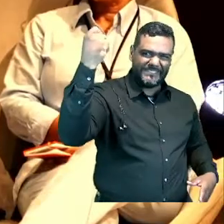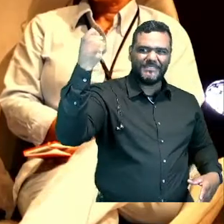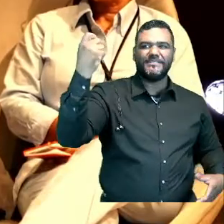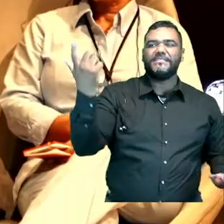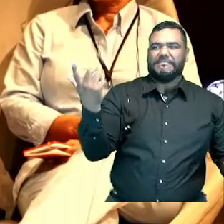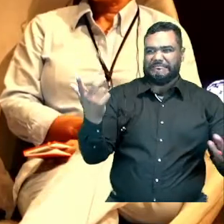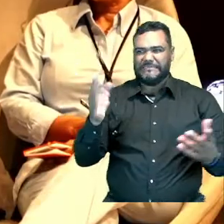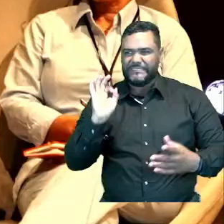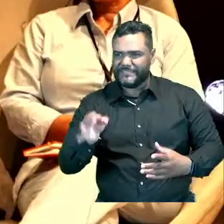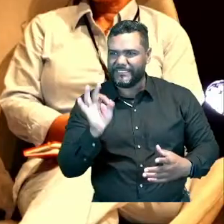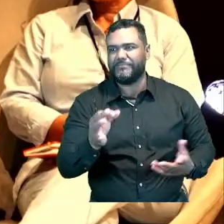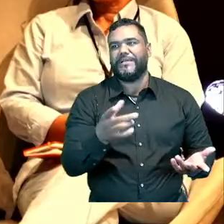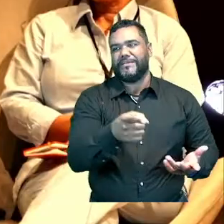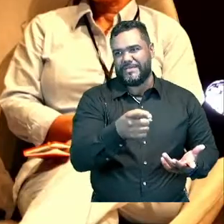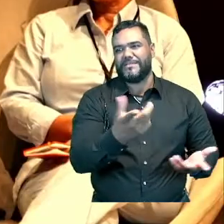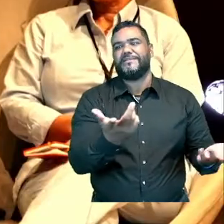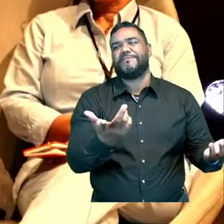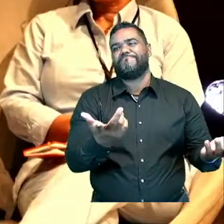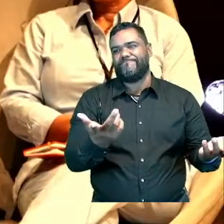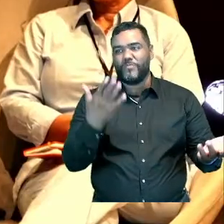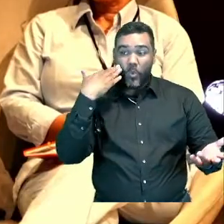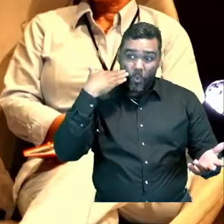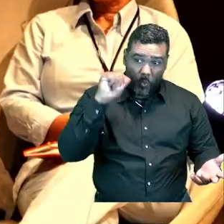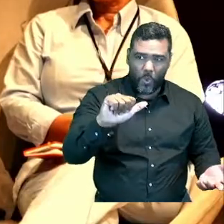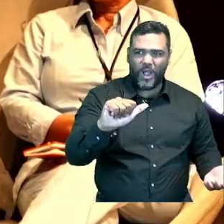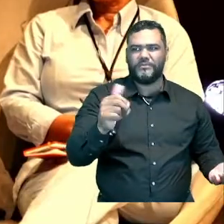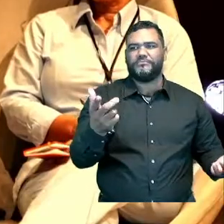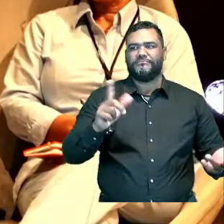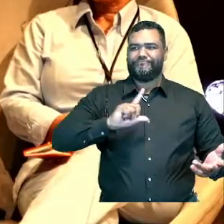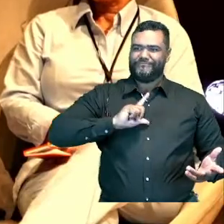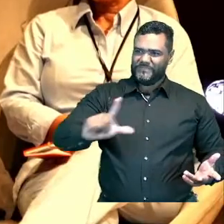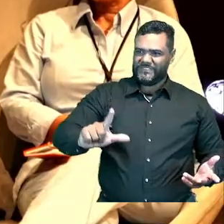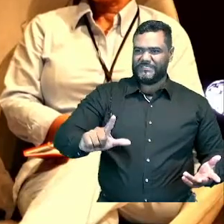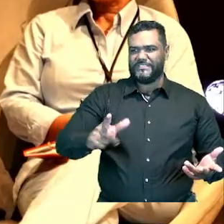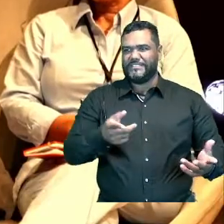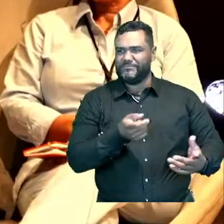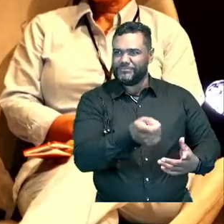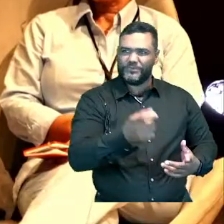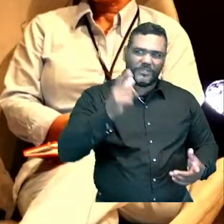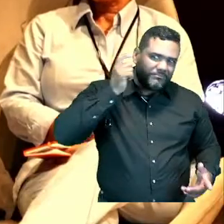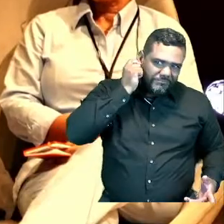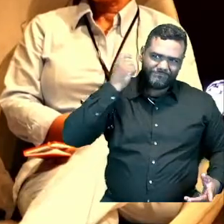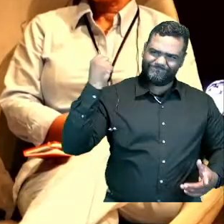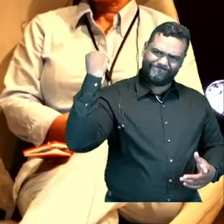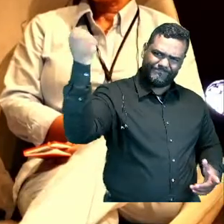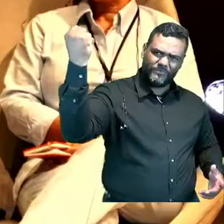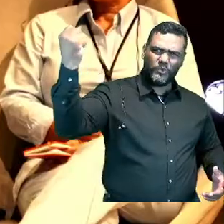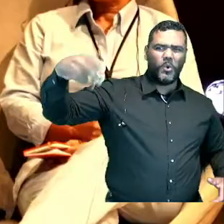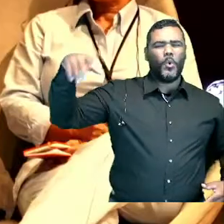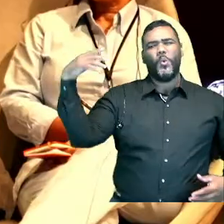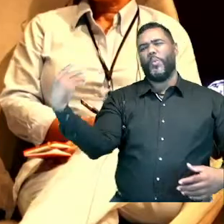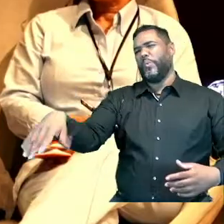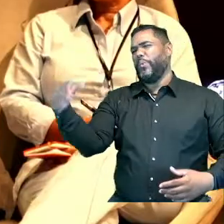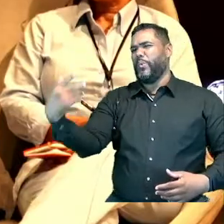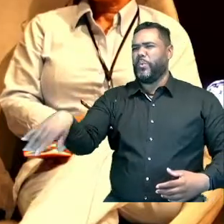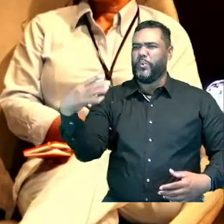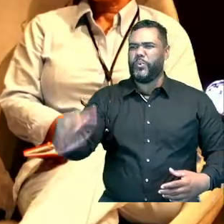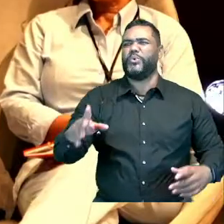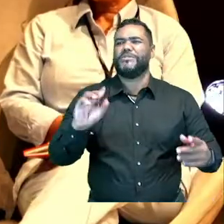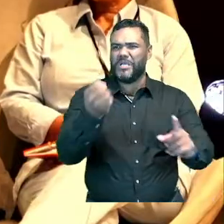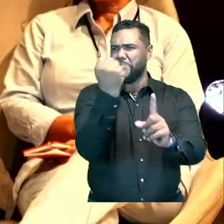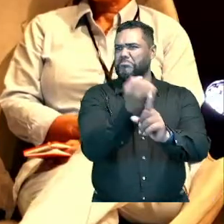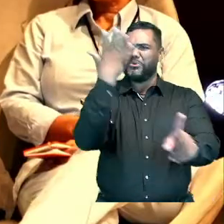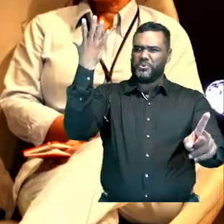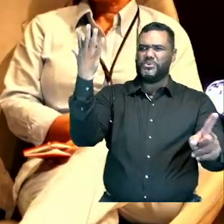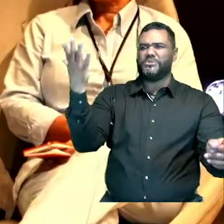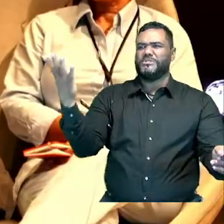and leaders such as herself that have been very important, very great examples.